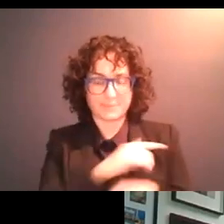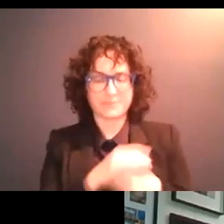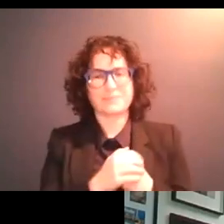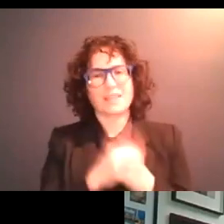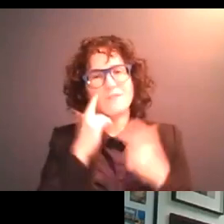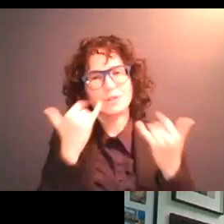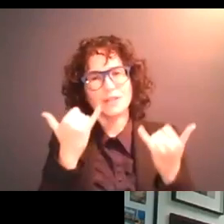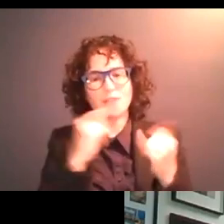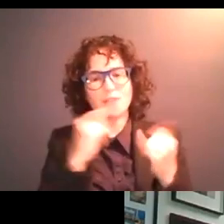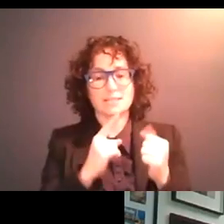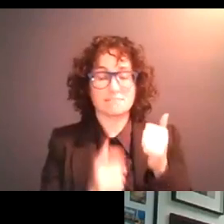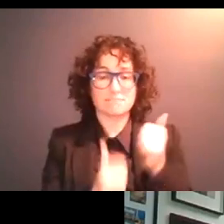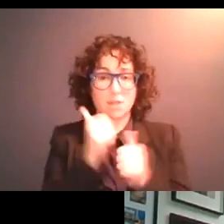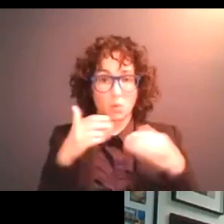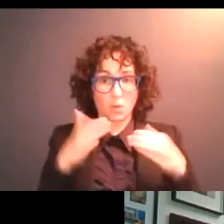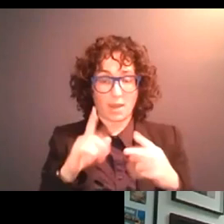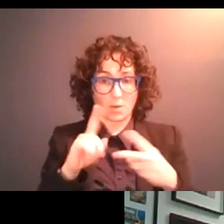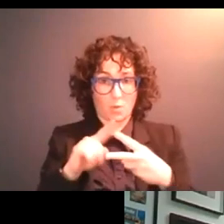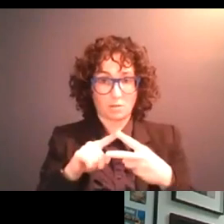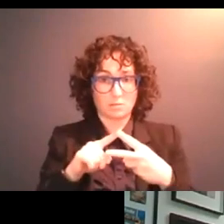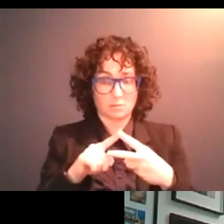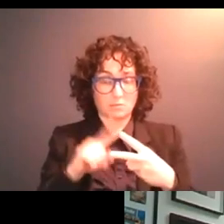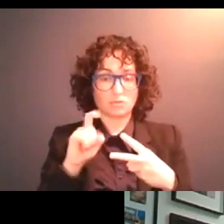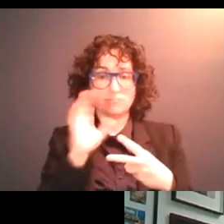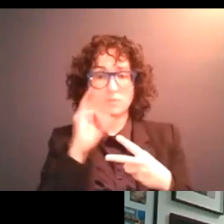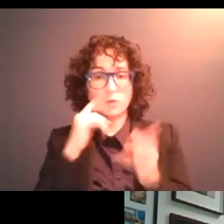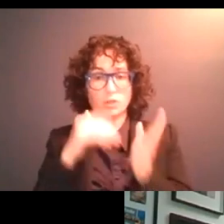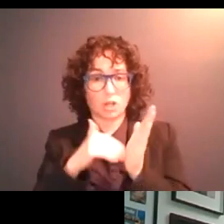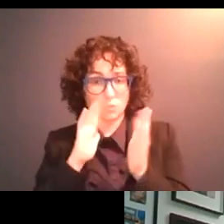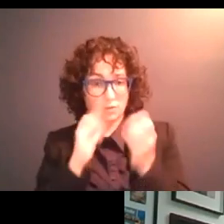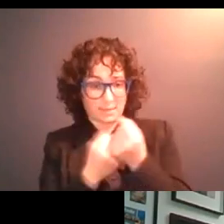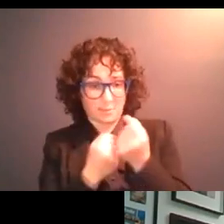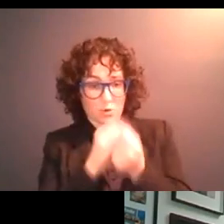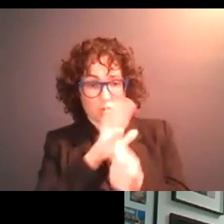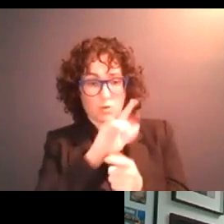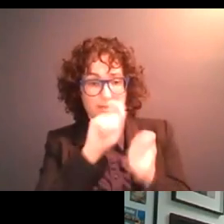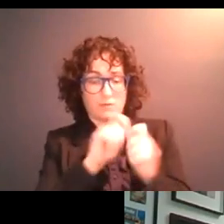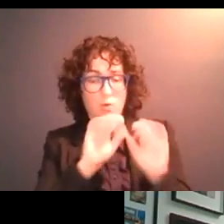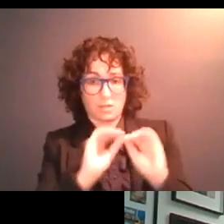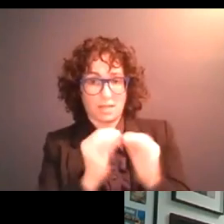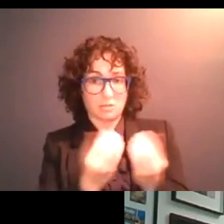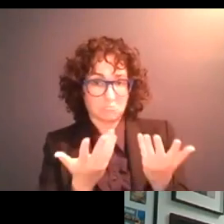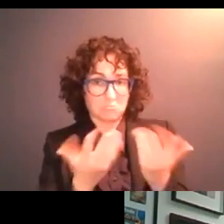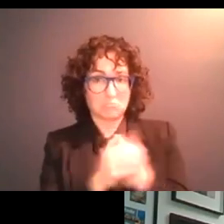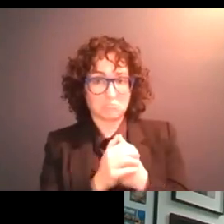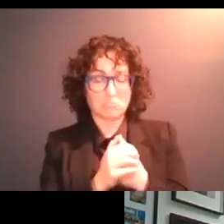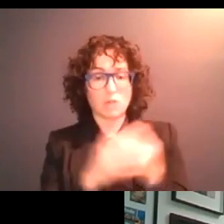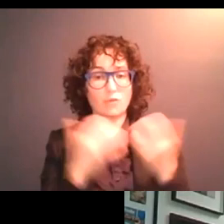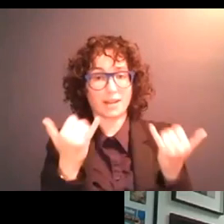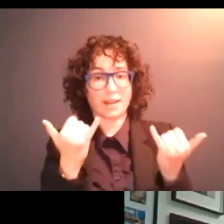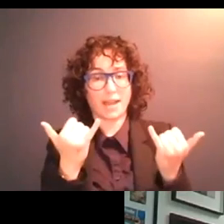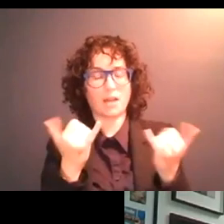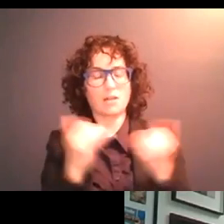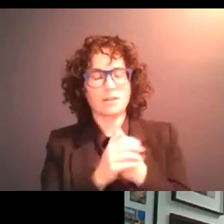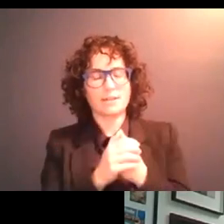the primary ways are to, one, find a healthcare provider that will support your particular organization. Right now, because of the